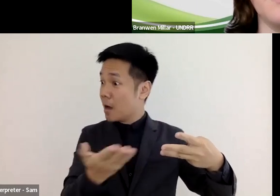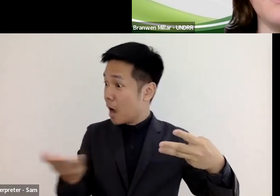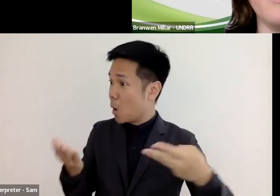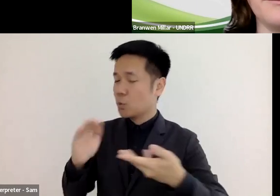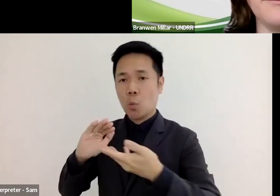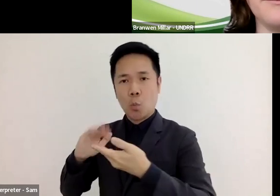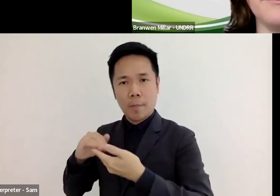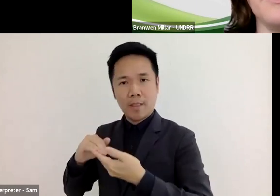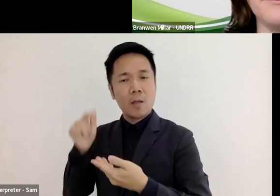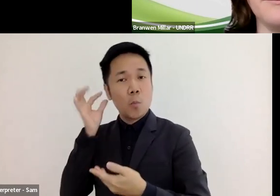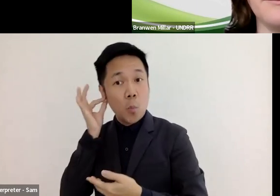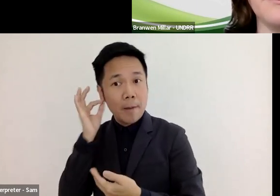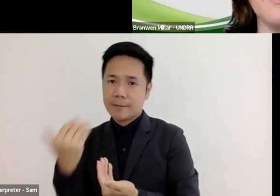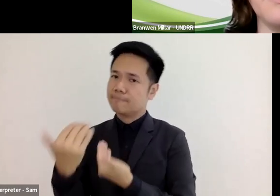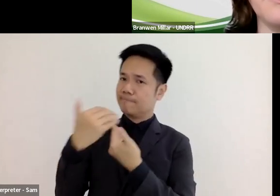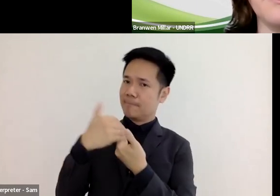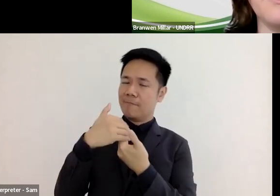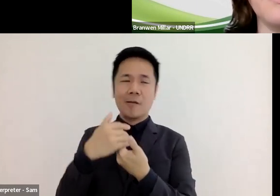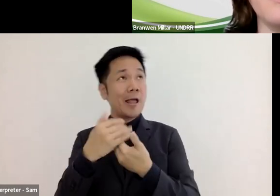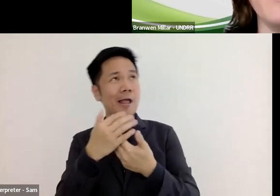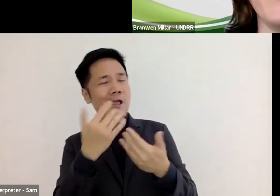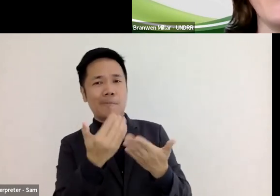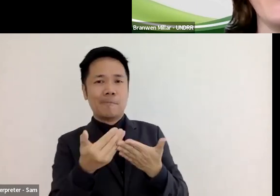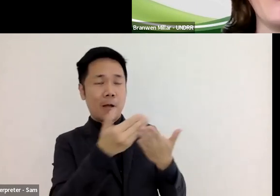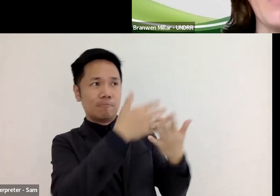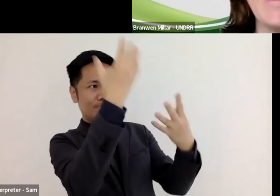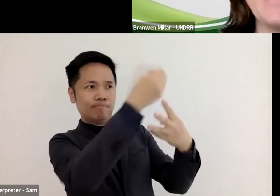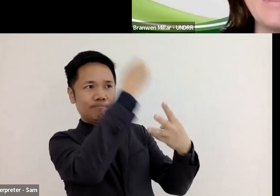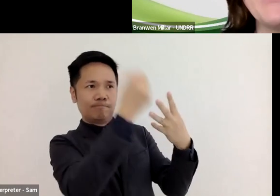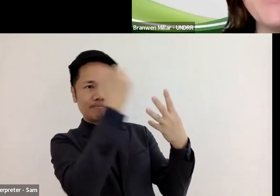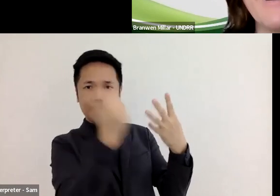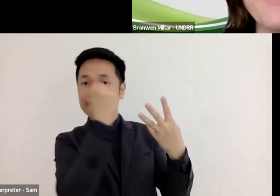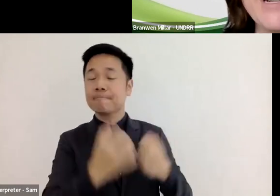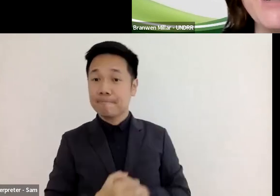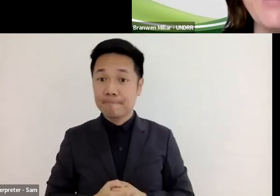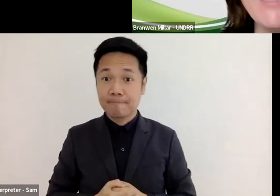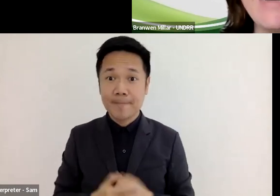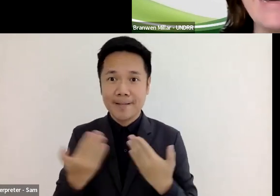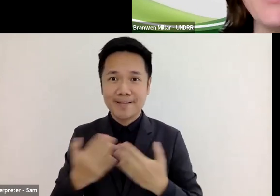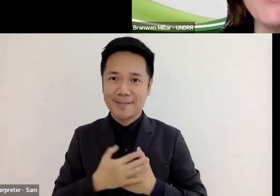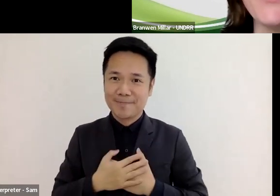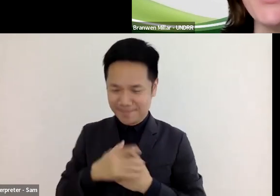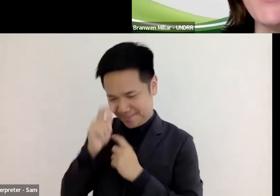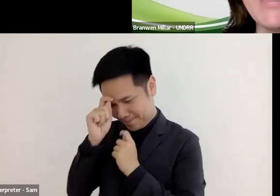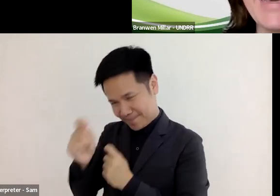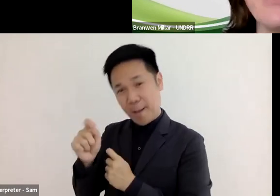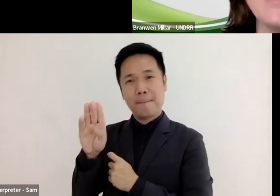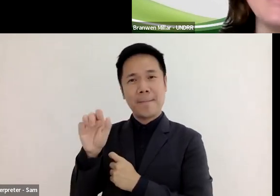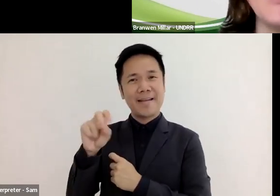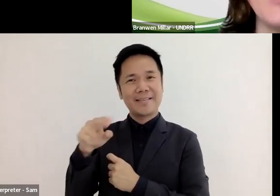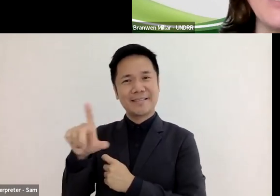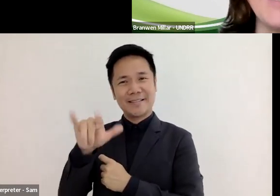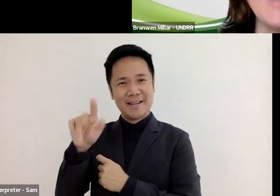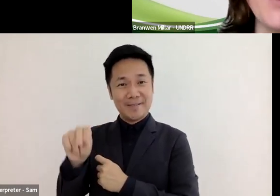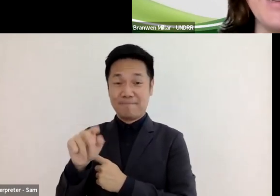at Commission on the Status of Women meeting. Thank you, Ms. Miller. Thank you very much, Ms. Paisley, and for speaking